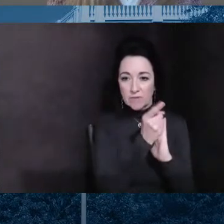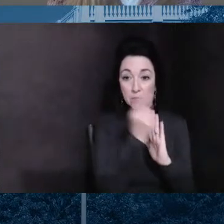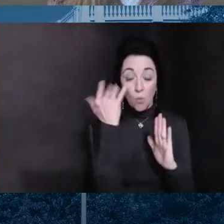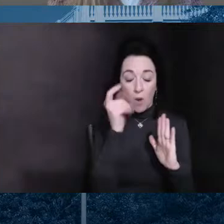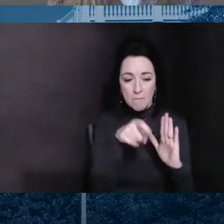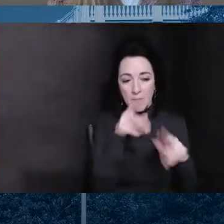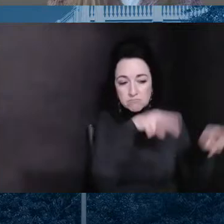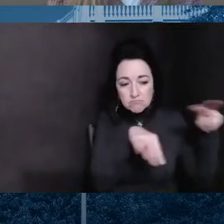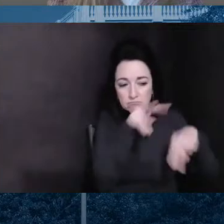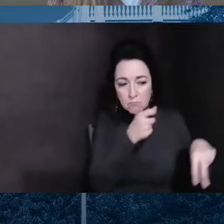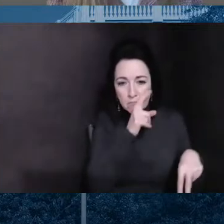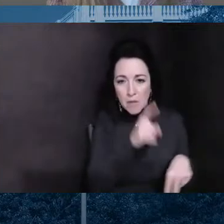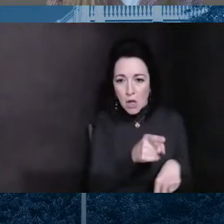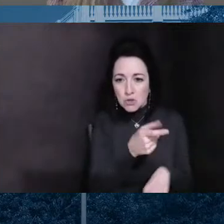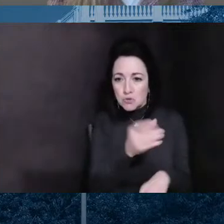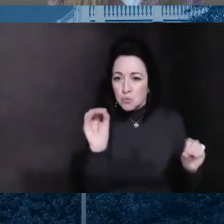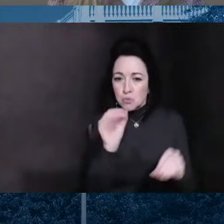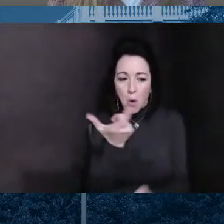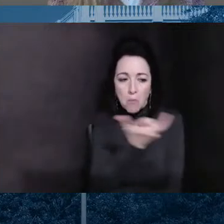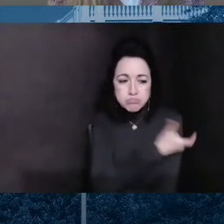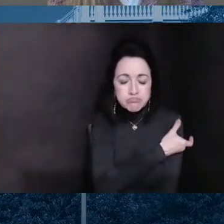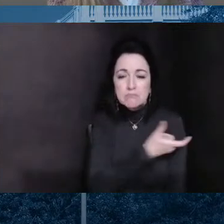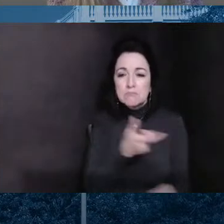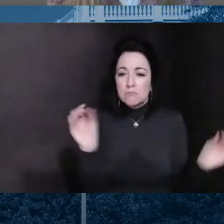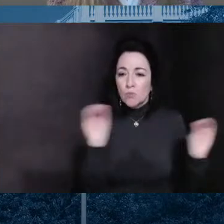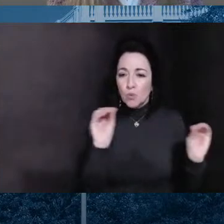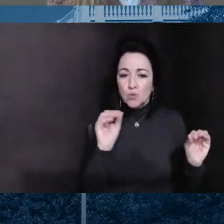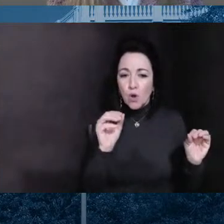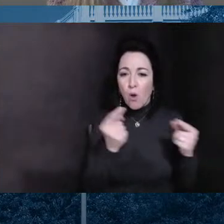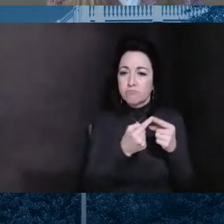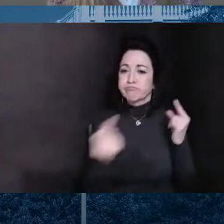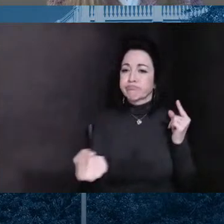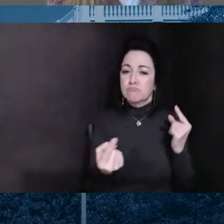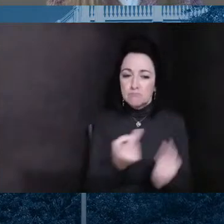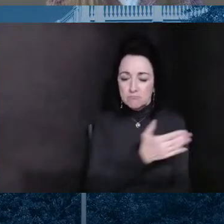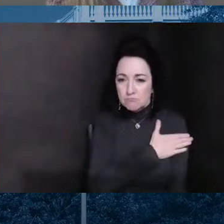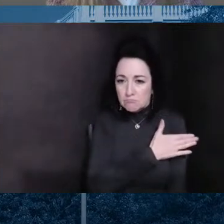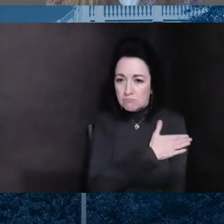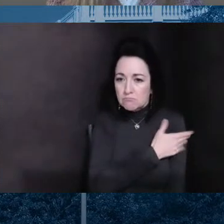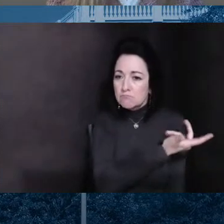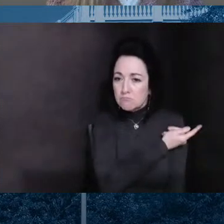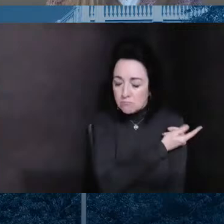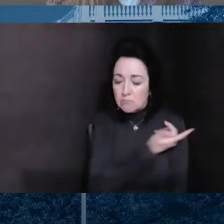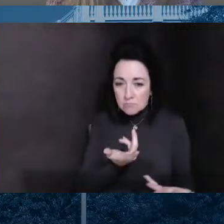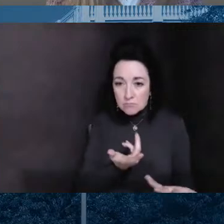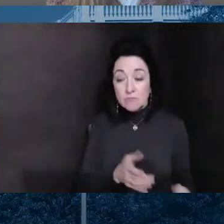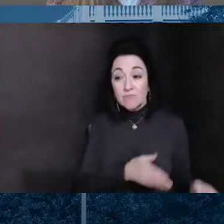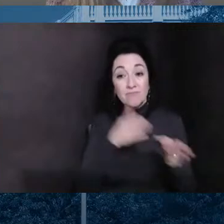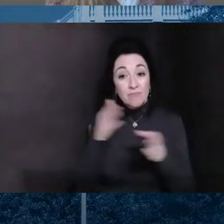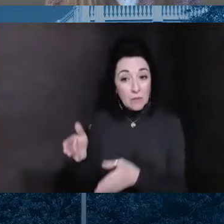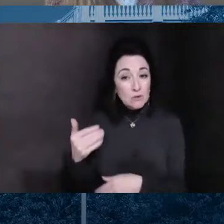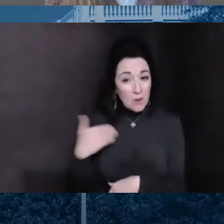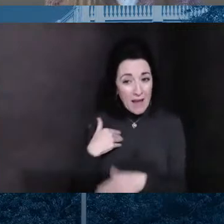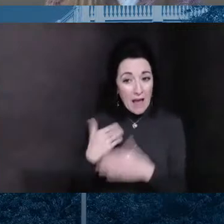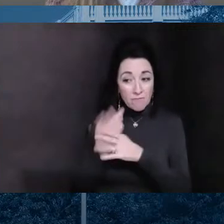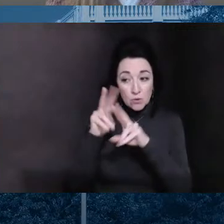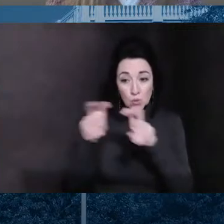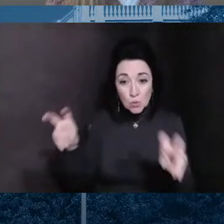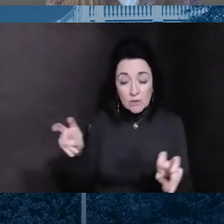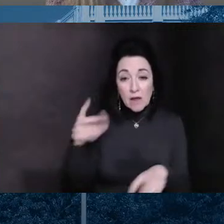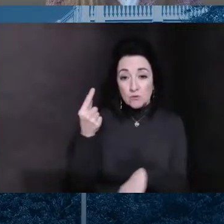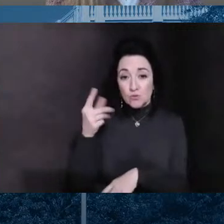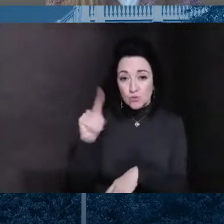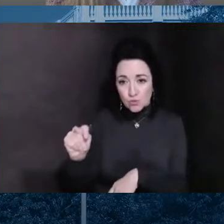dependent, vaccine dependent, with a location down in Georgetown, as well as a second one up in the Newcastle County area that we're